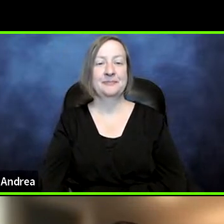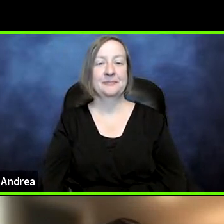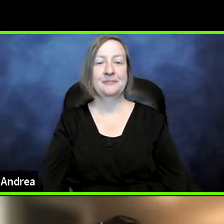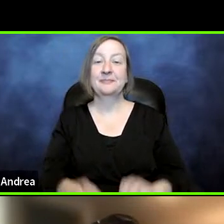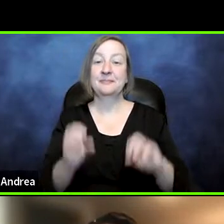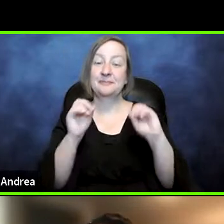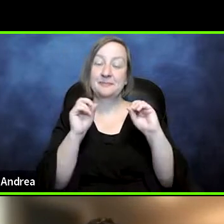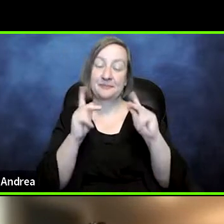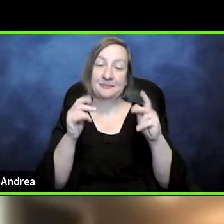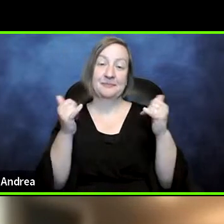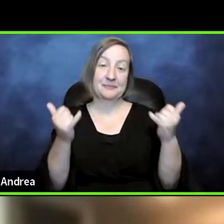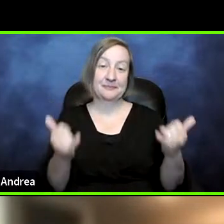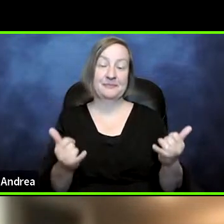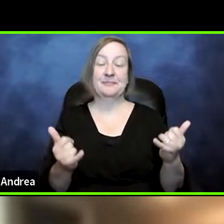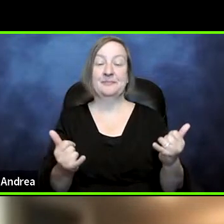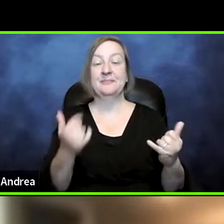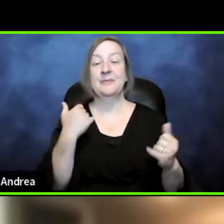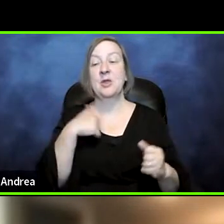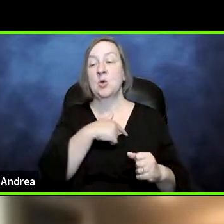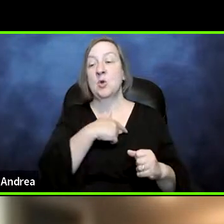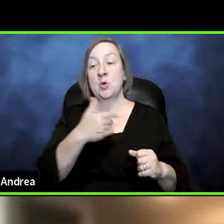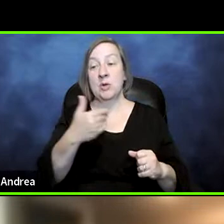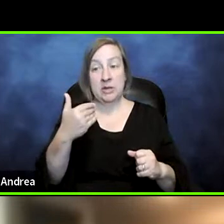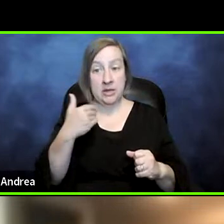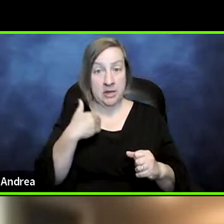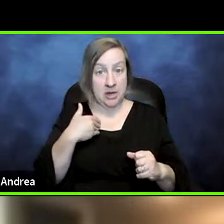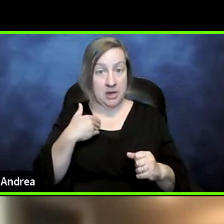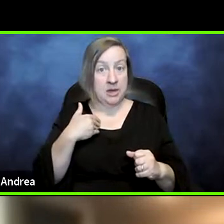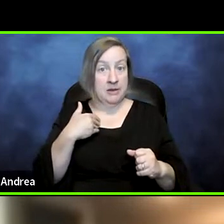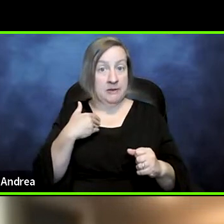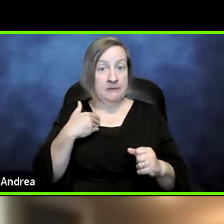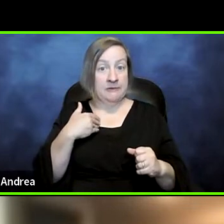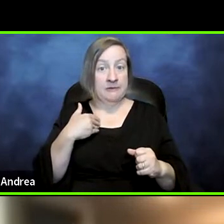right, so we have